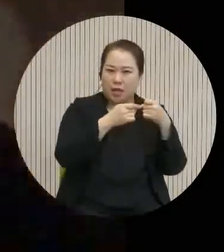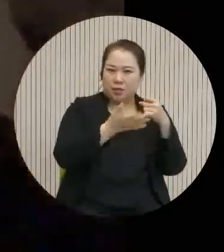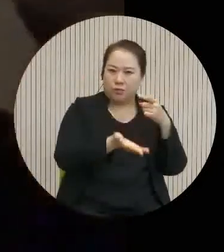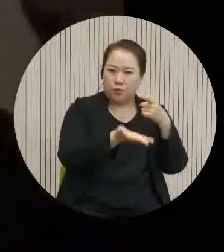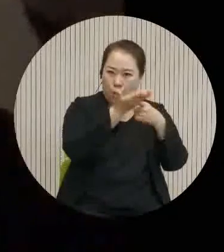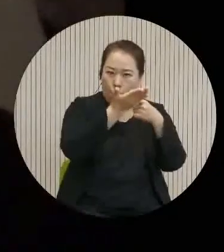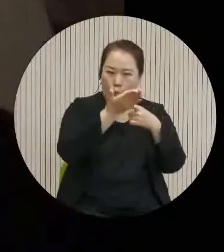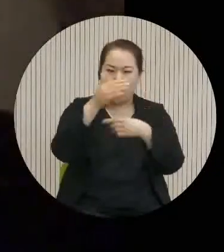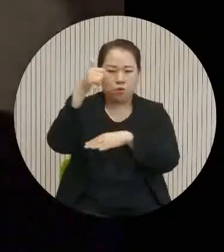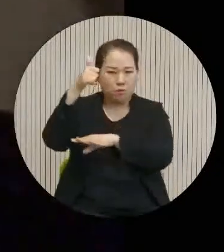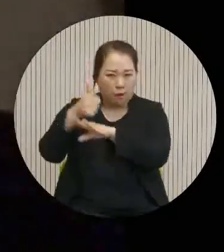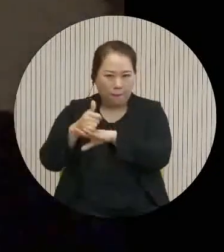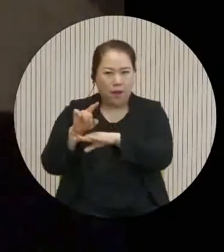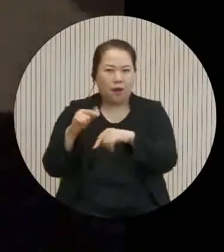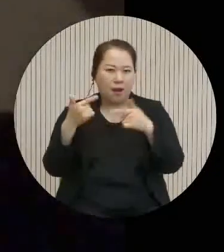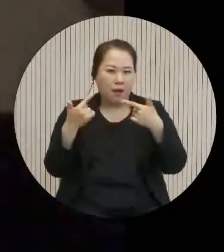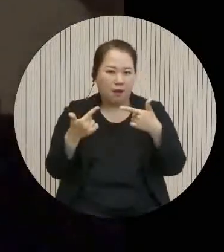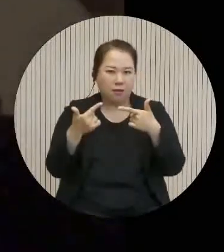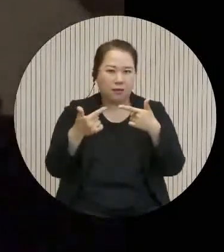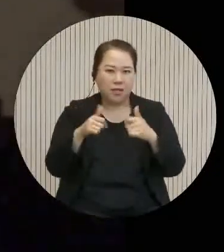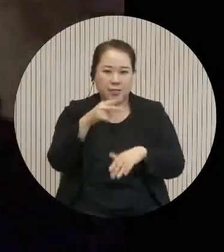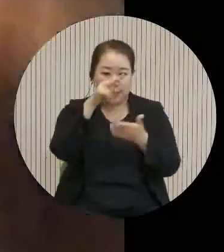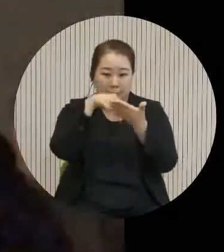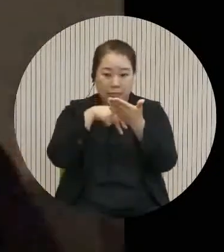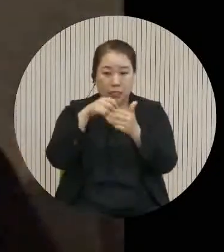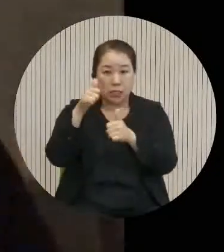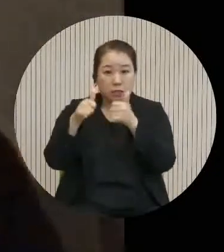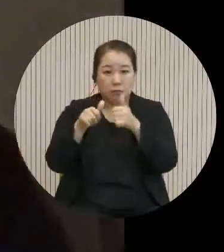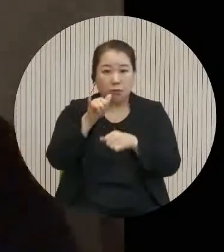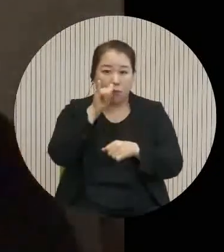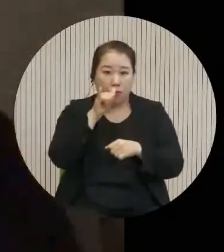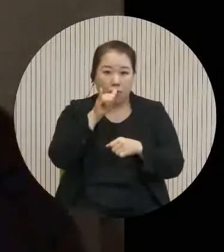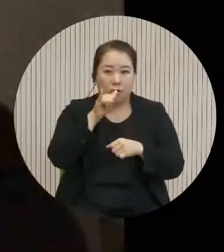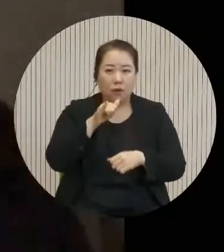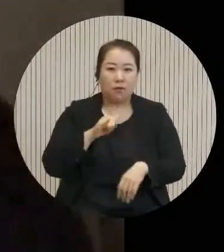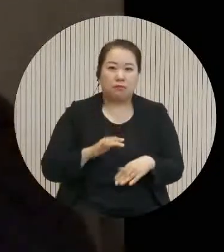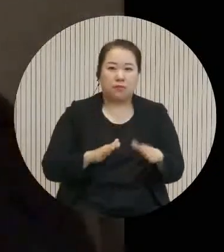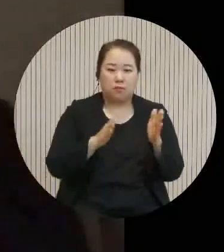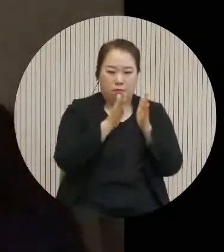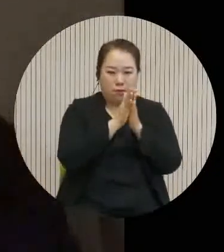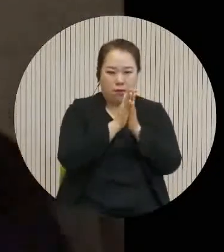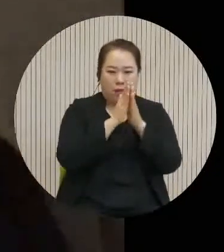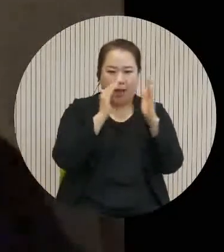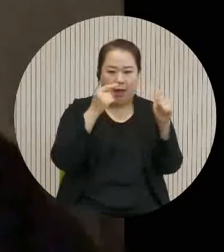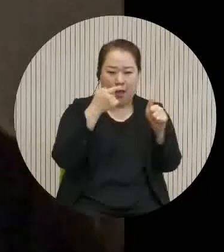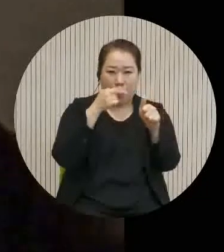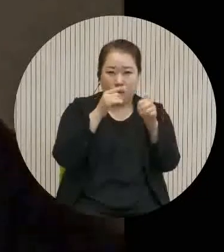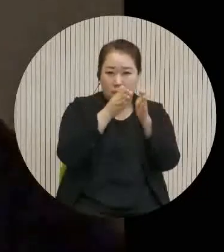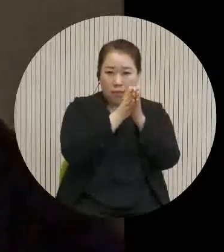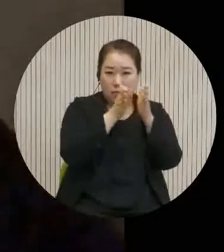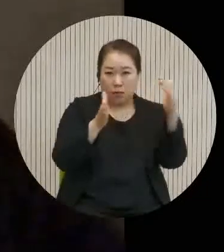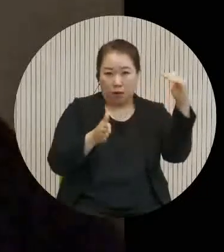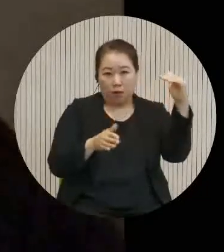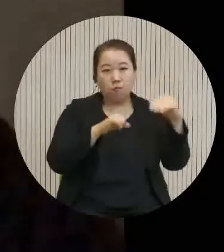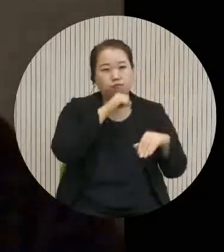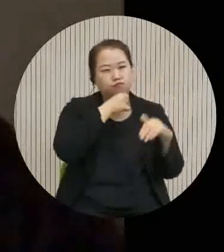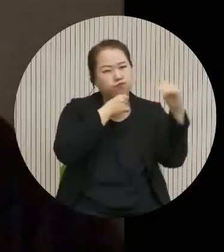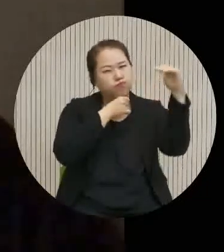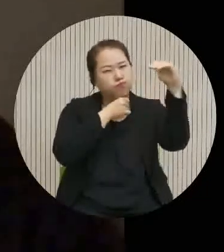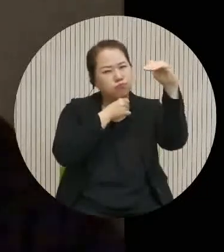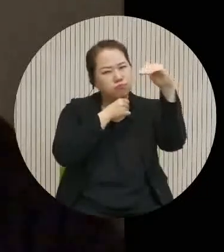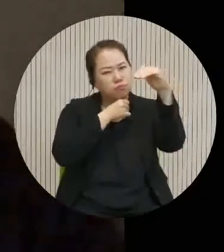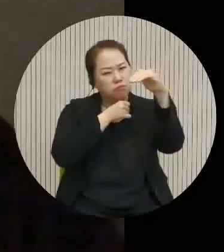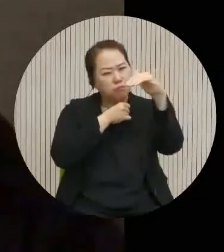Sophia's English got worse over the year. She got worse and worse. She got lower scores. When she came back